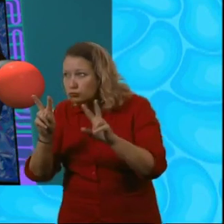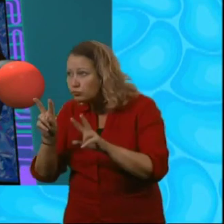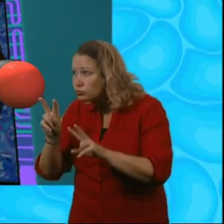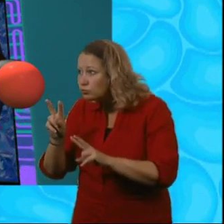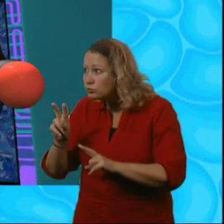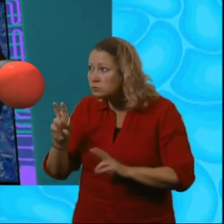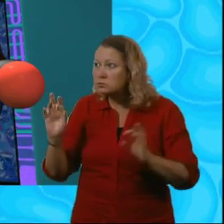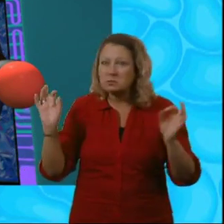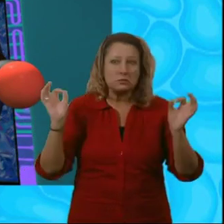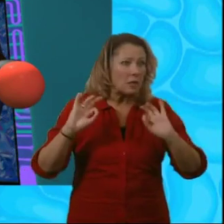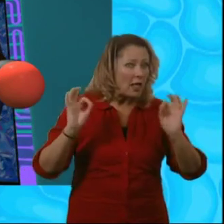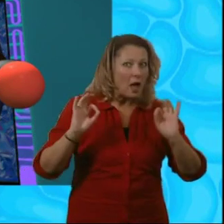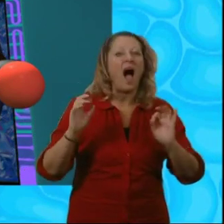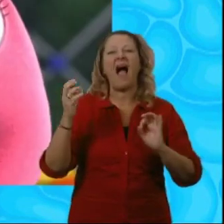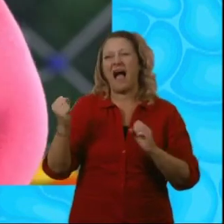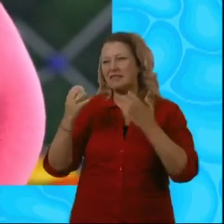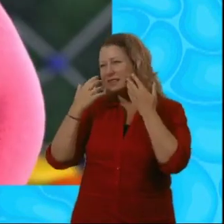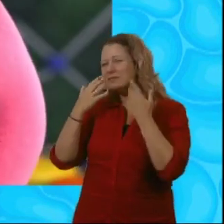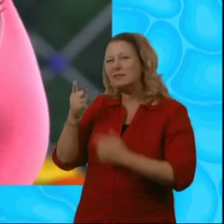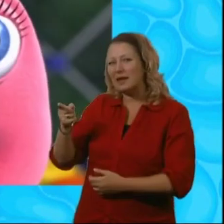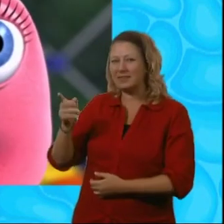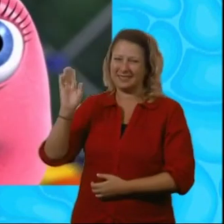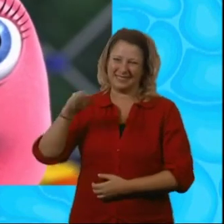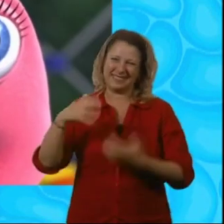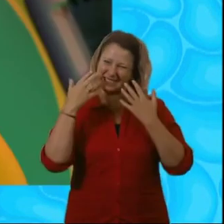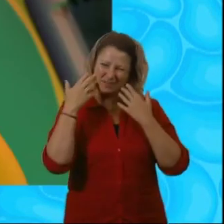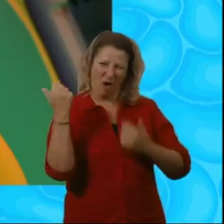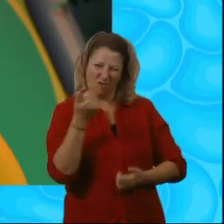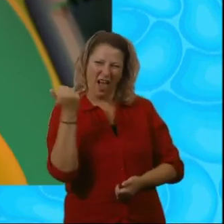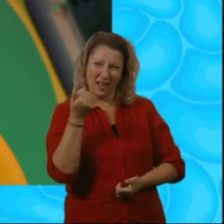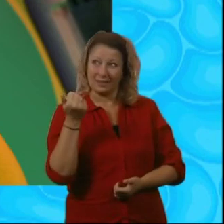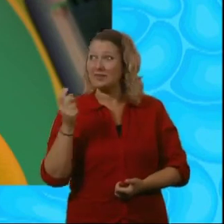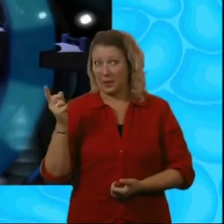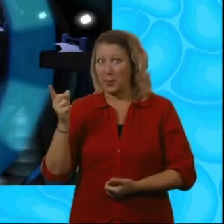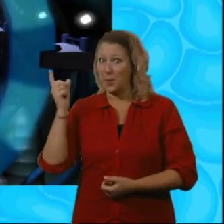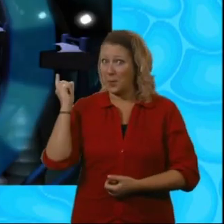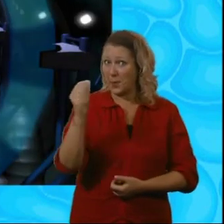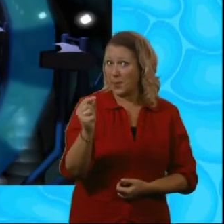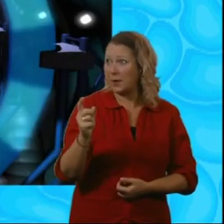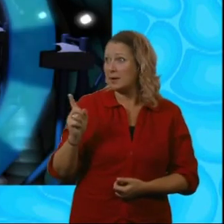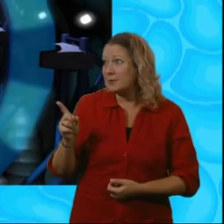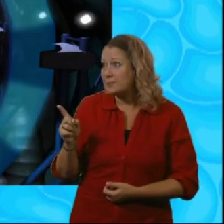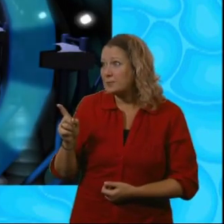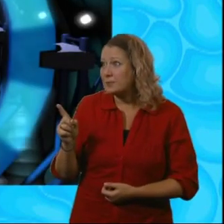It's all clear, apart from Jasper. Jasper, never mind. Let's go.